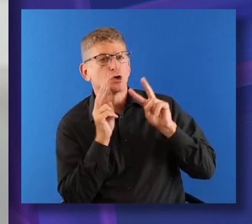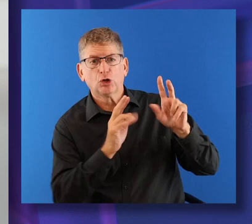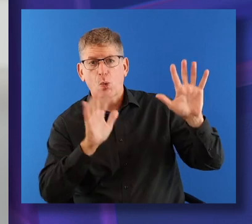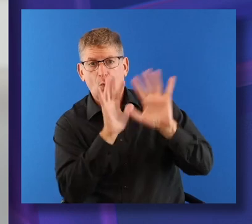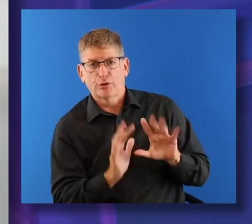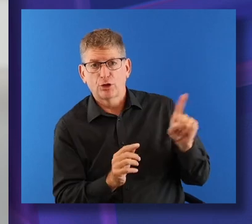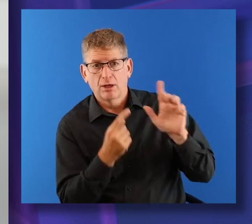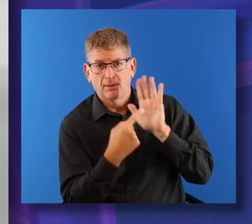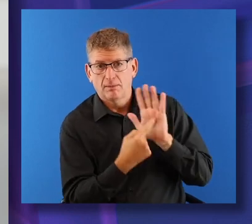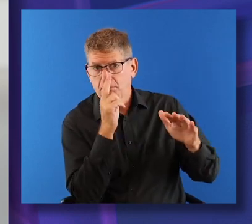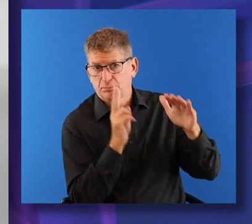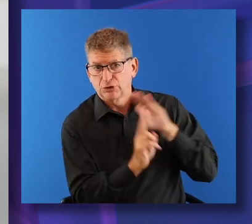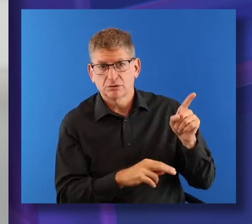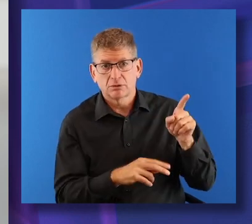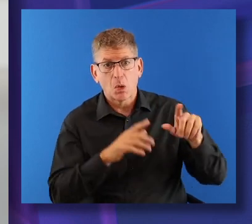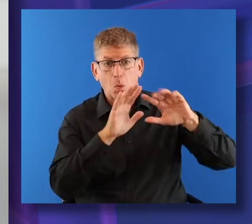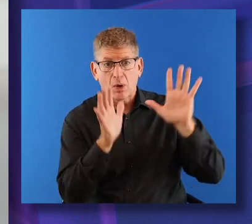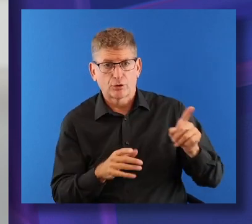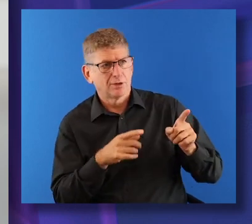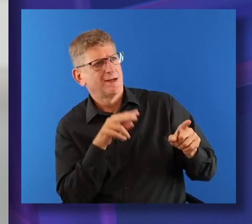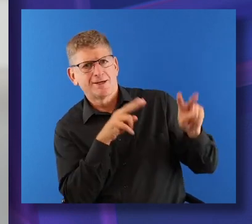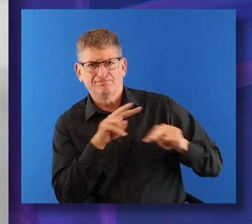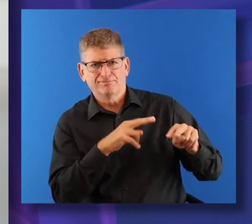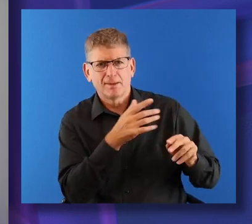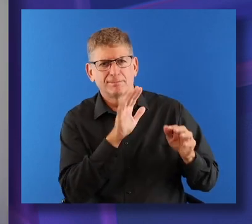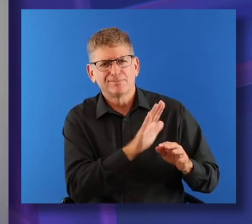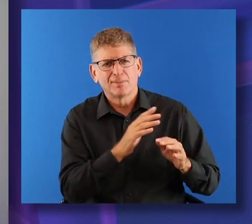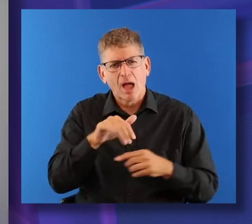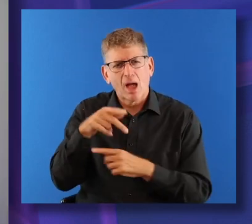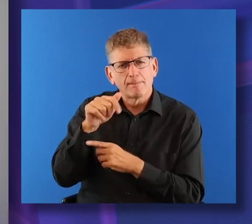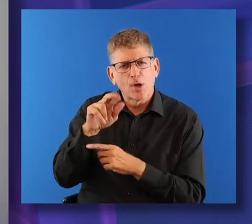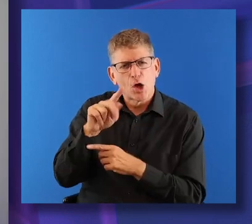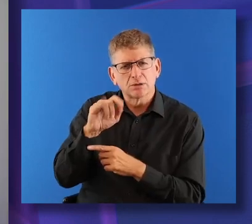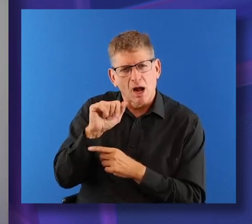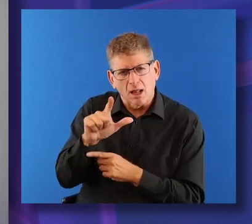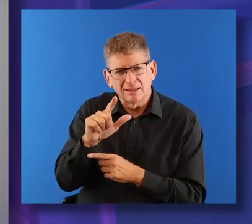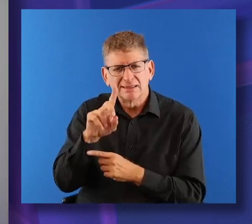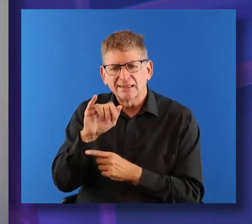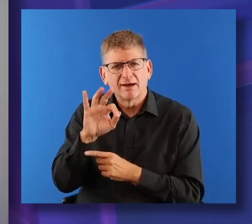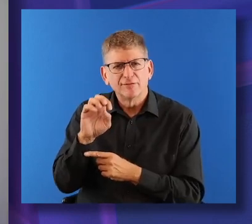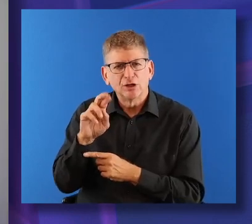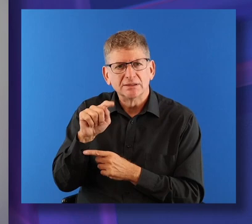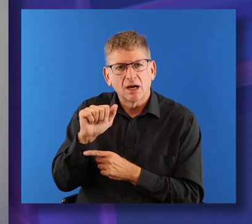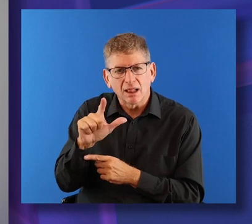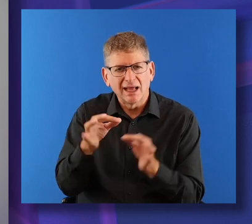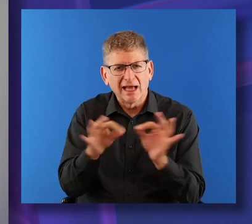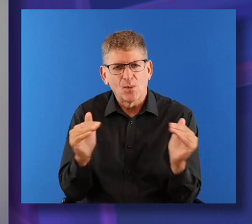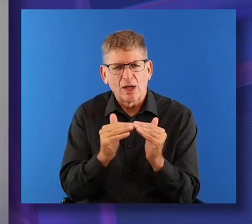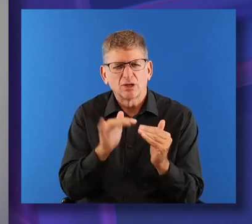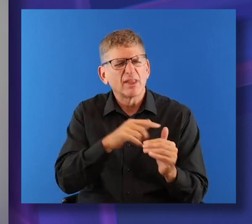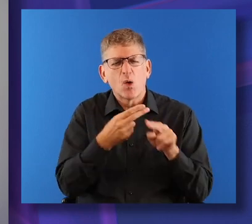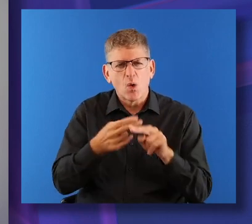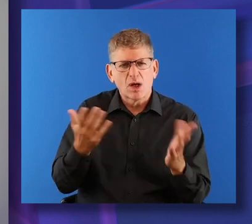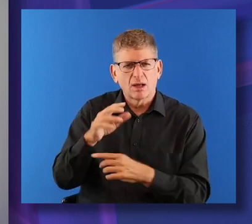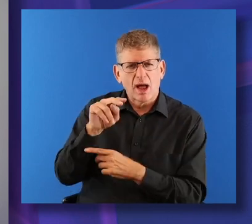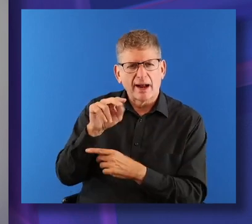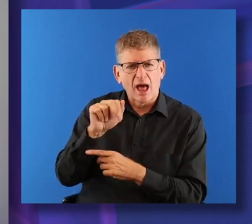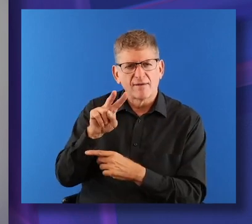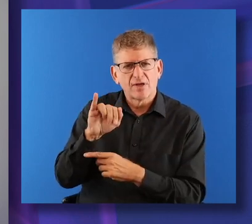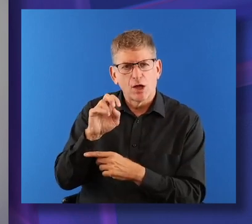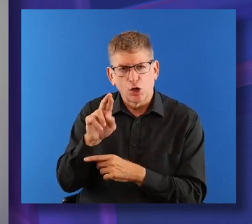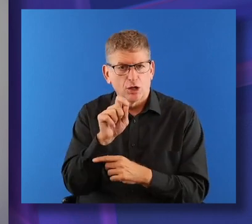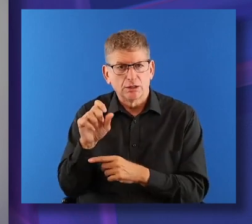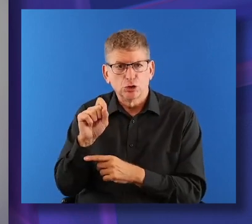equation called the Navier-Stokes equation that determines properties of the atmosphere at the current moment in